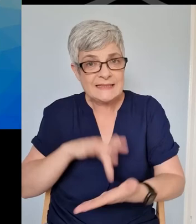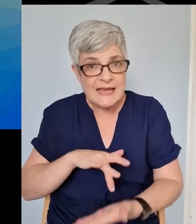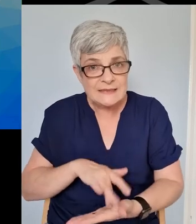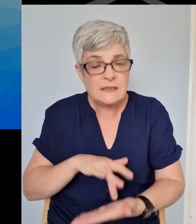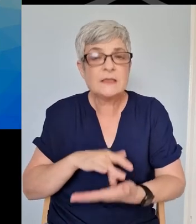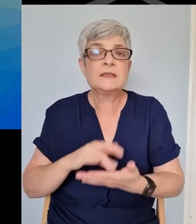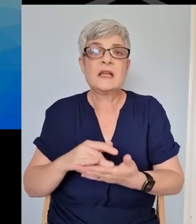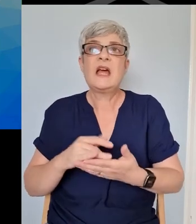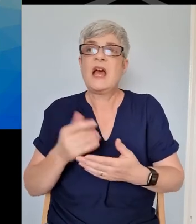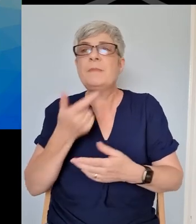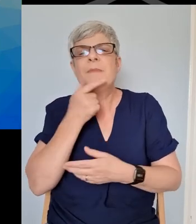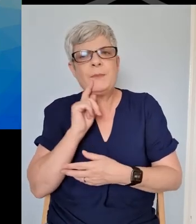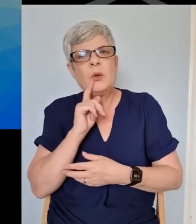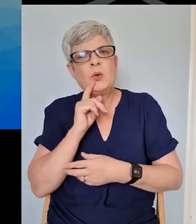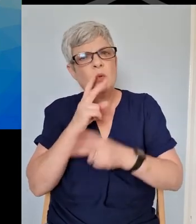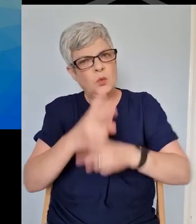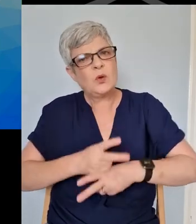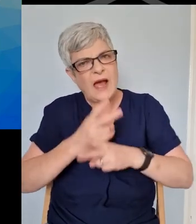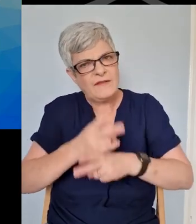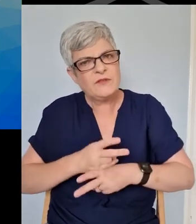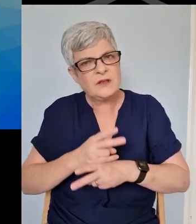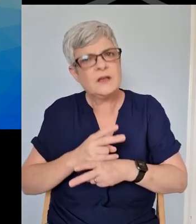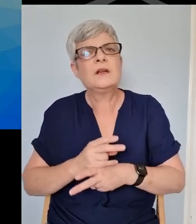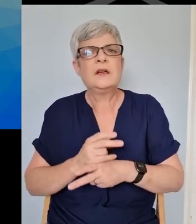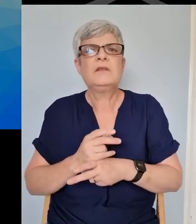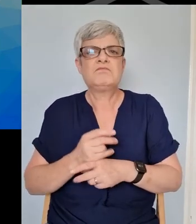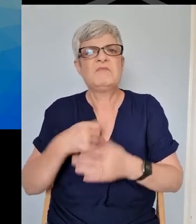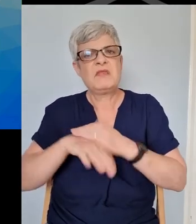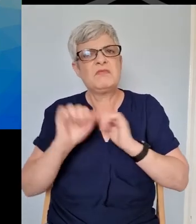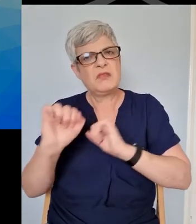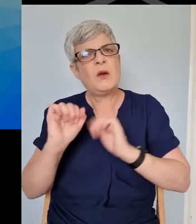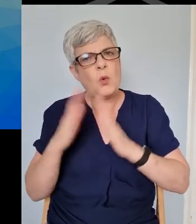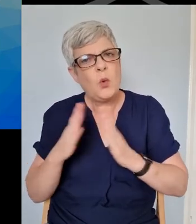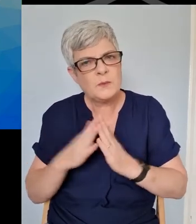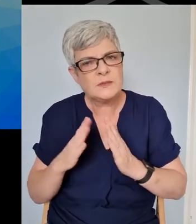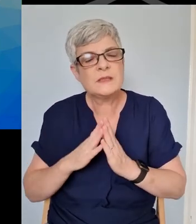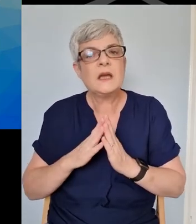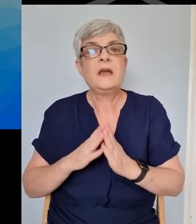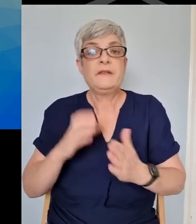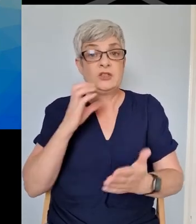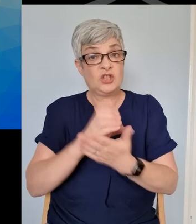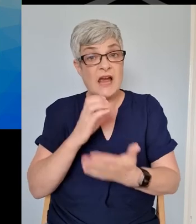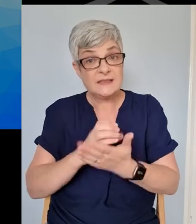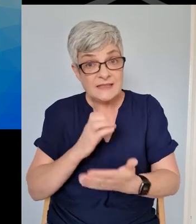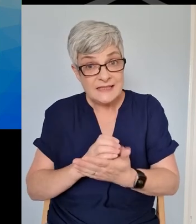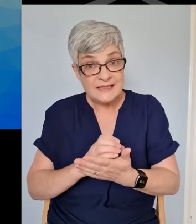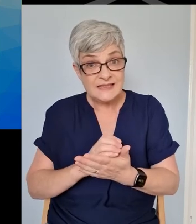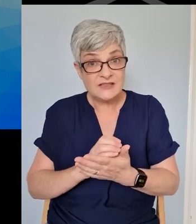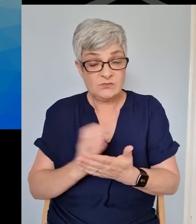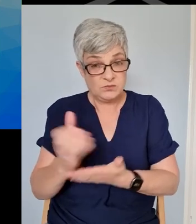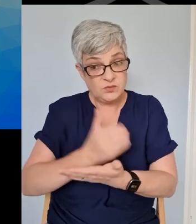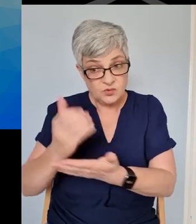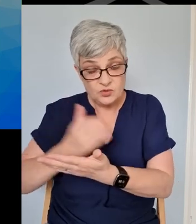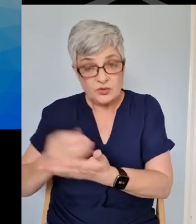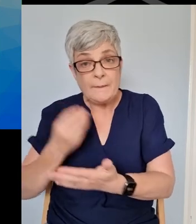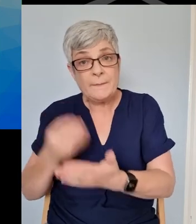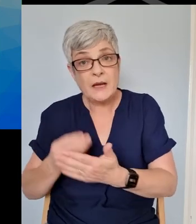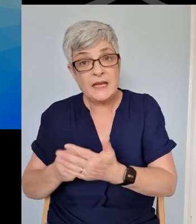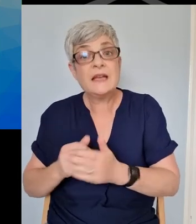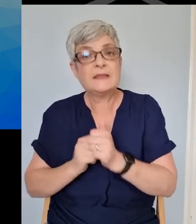and friends in their own home. And thank you for the many charity organisations who raise money and provide supportive services to